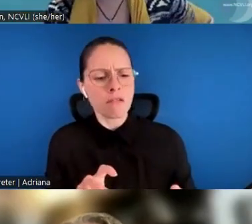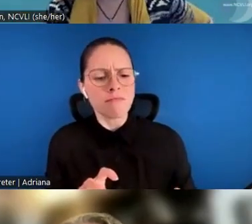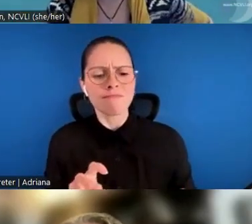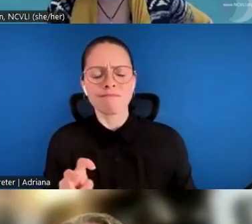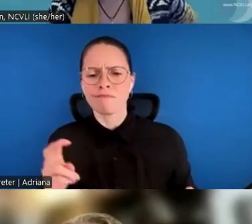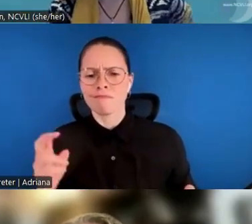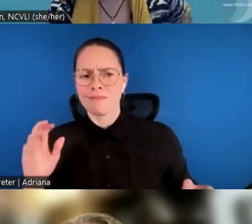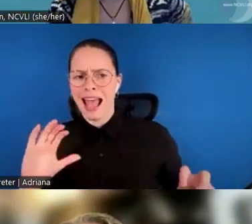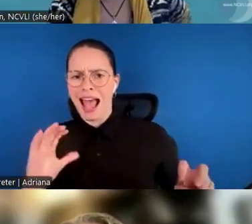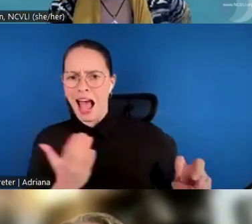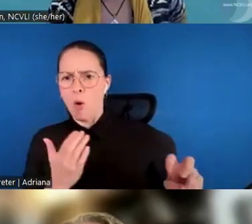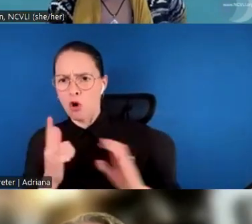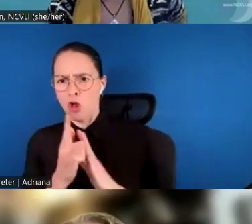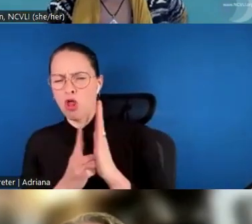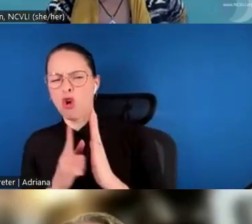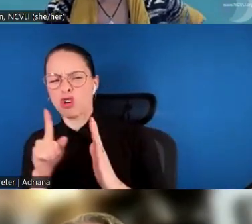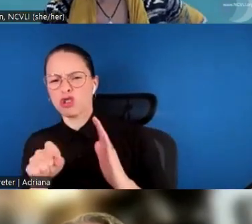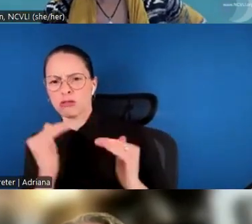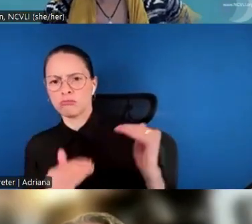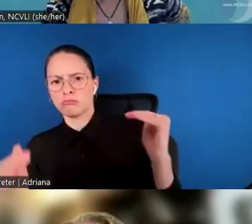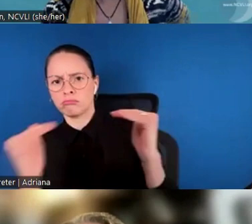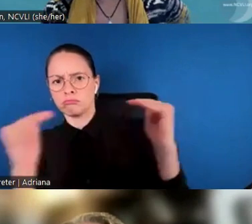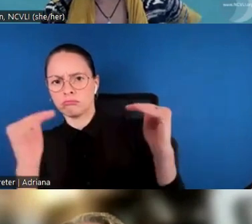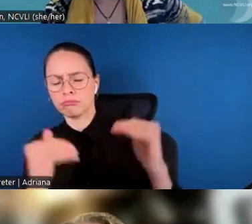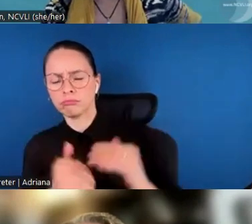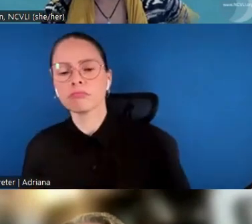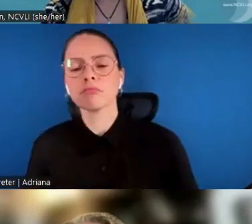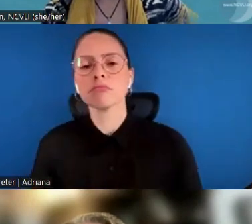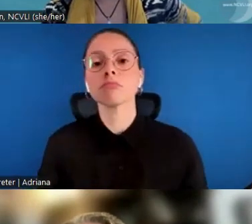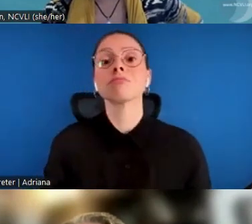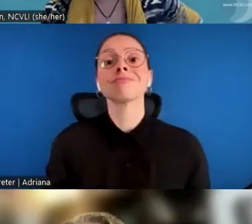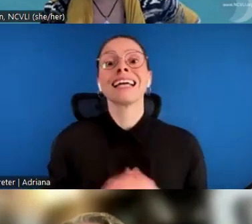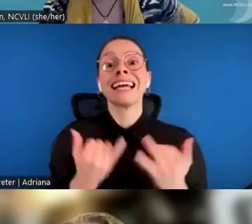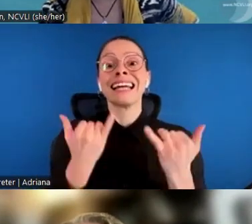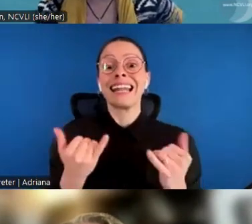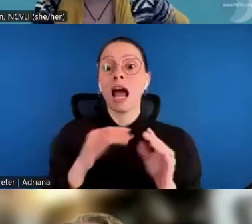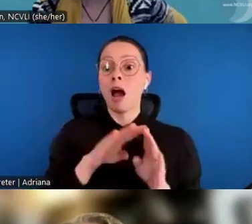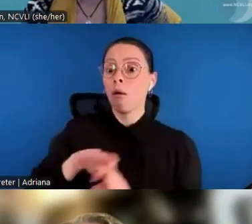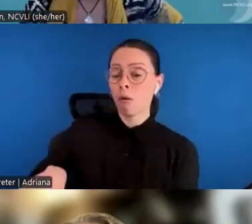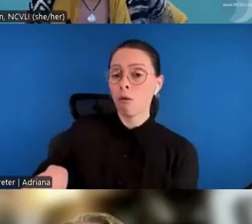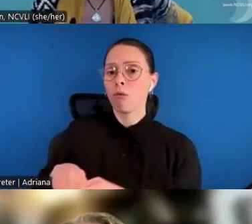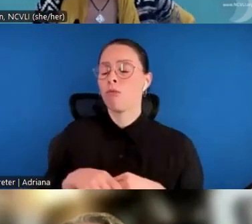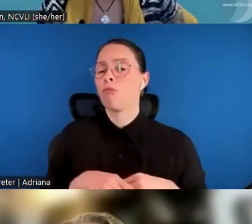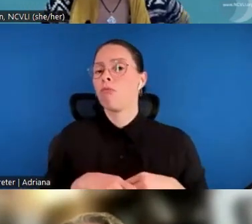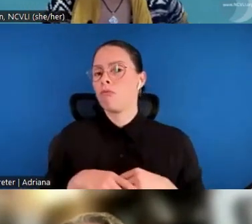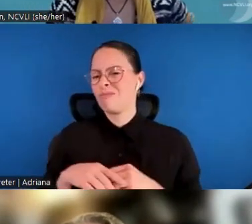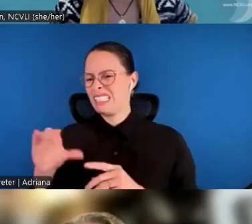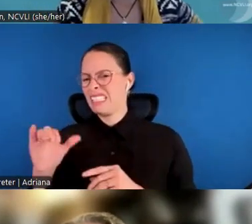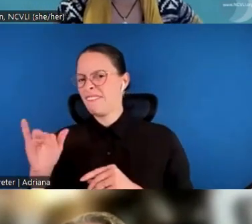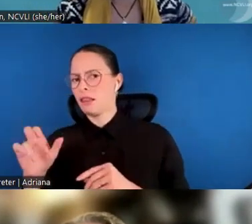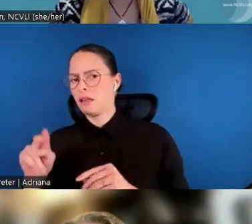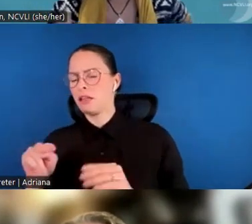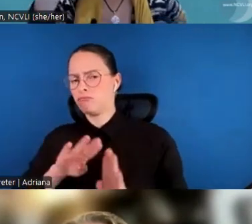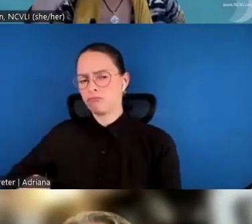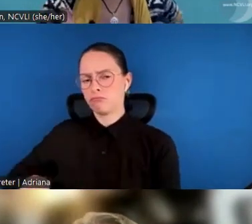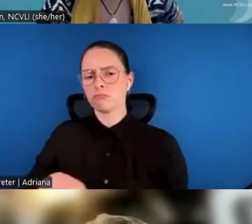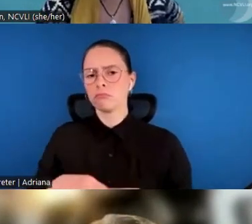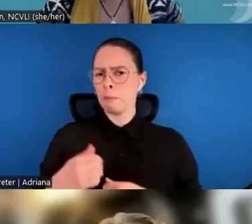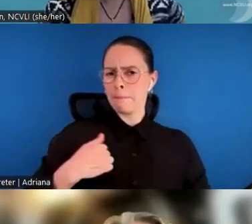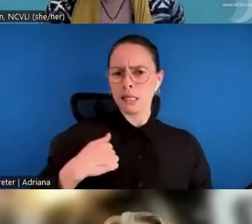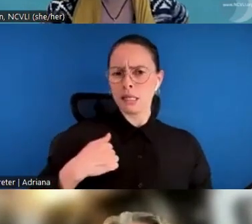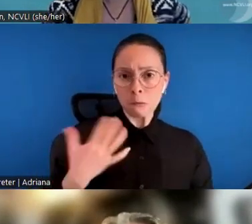the CVRA is. Now, what about the military system? So that's the civilian. What about the military, right? And